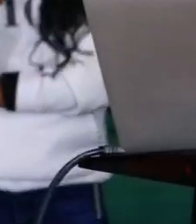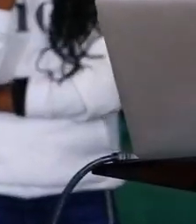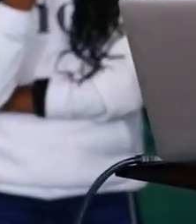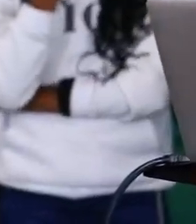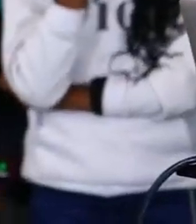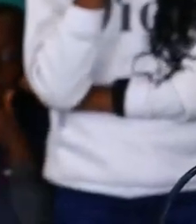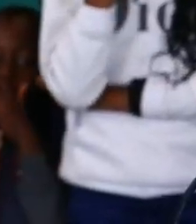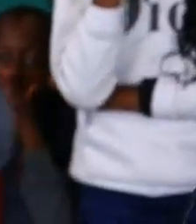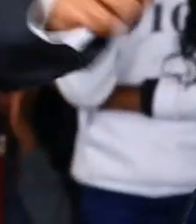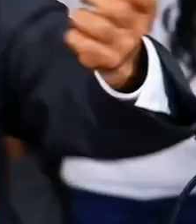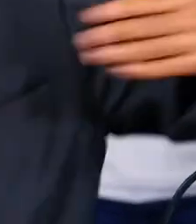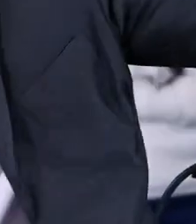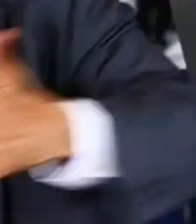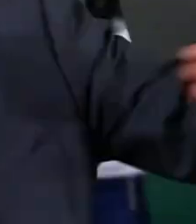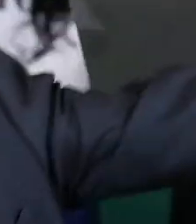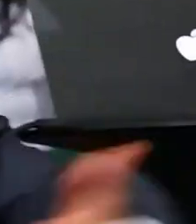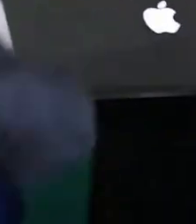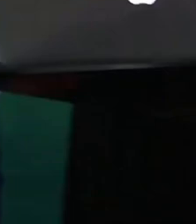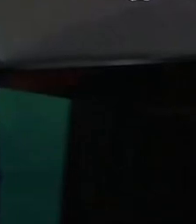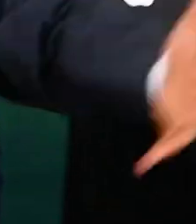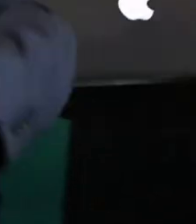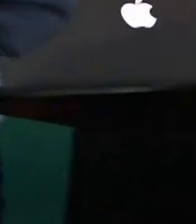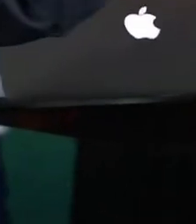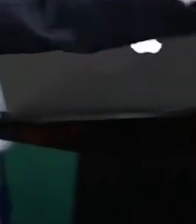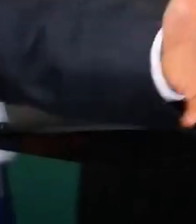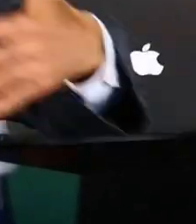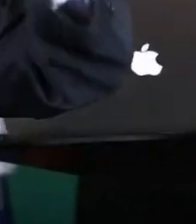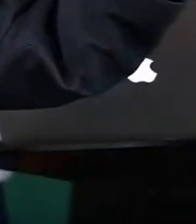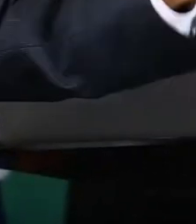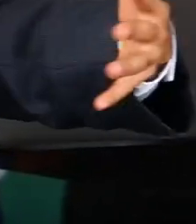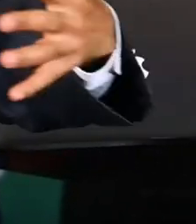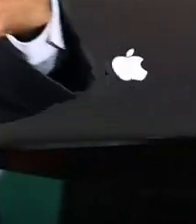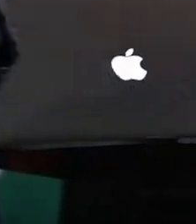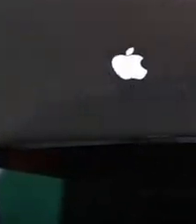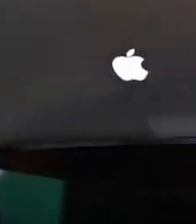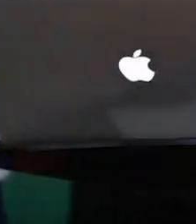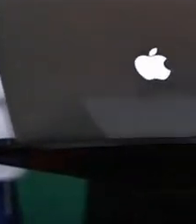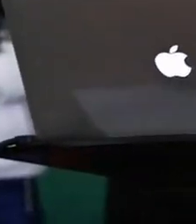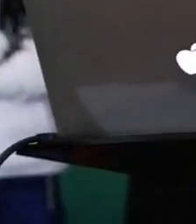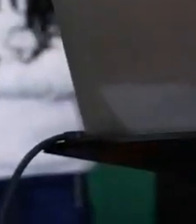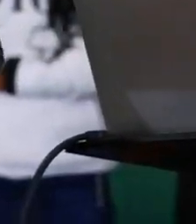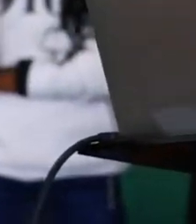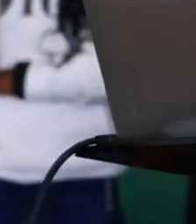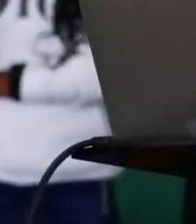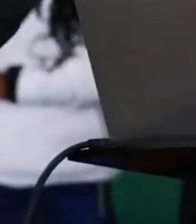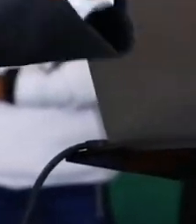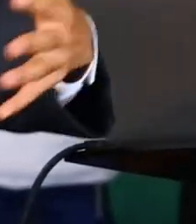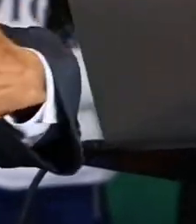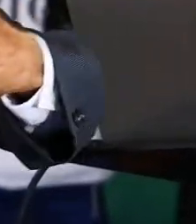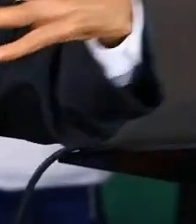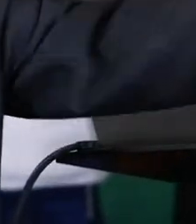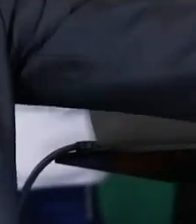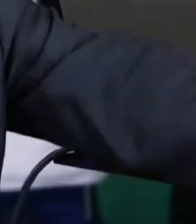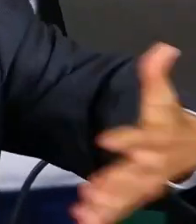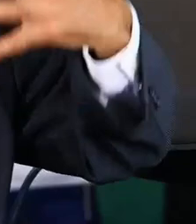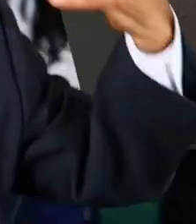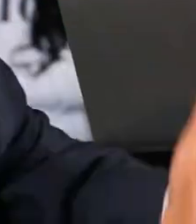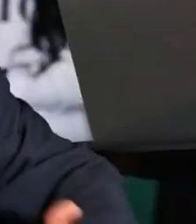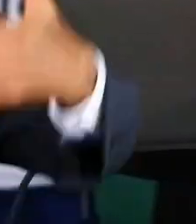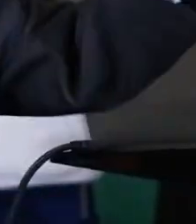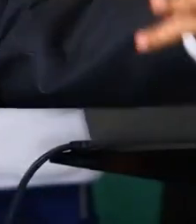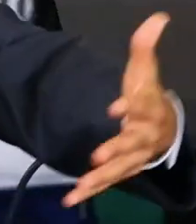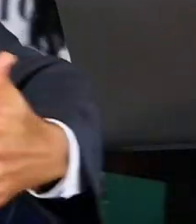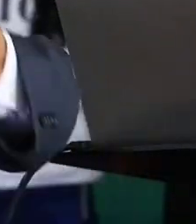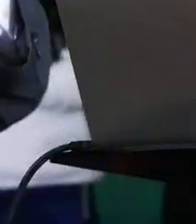they go on the internet into pornography. Bring them. Bring them. Bring them. Bring them. Bring them. Bring them.